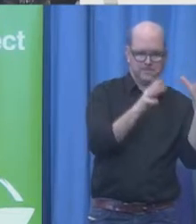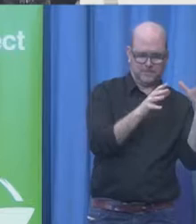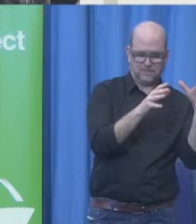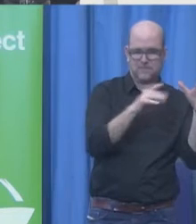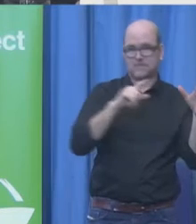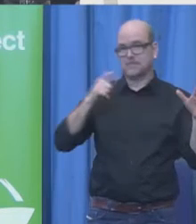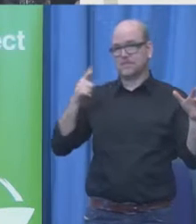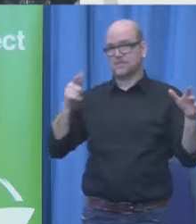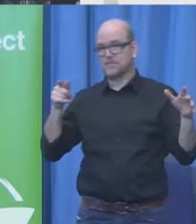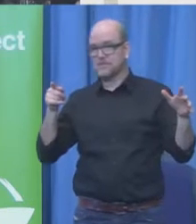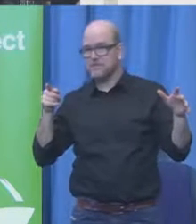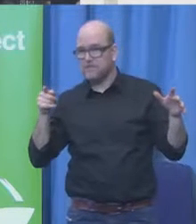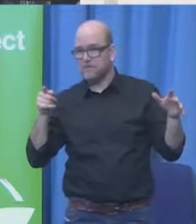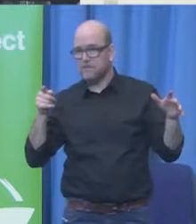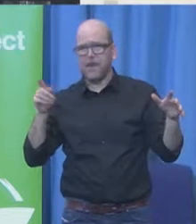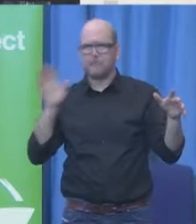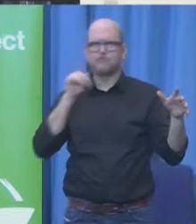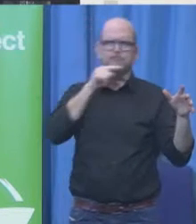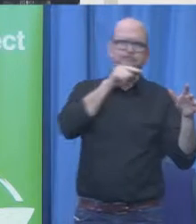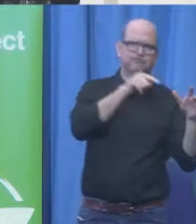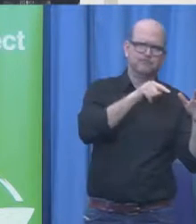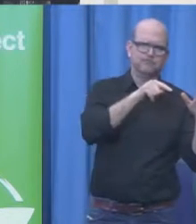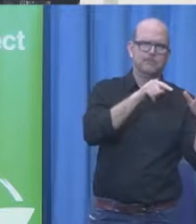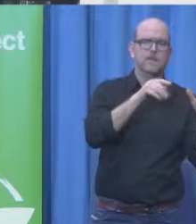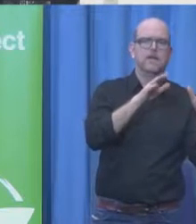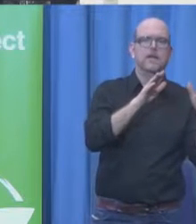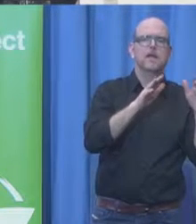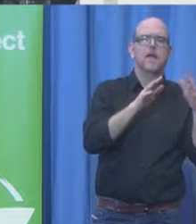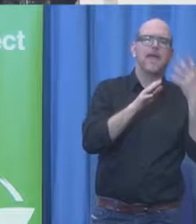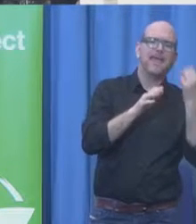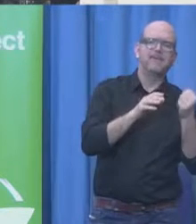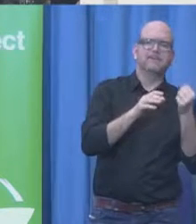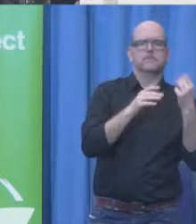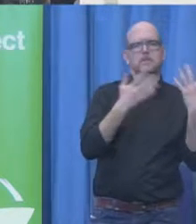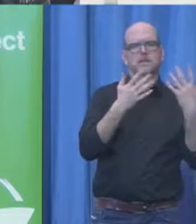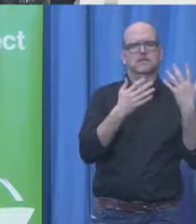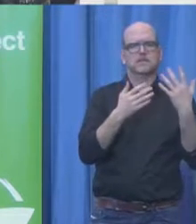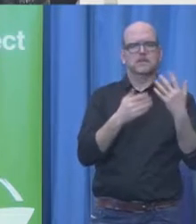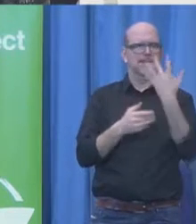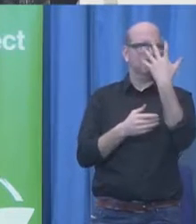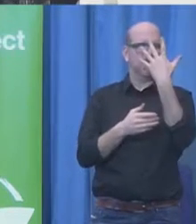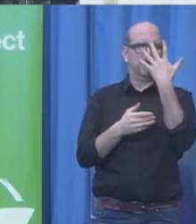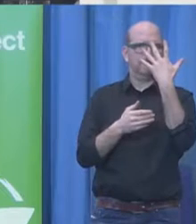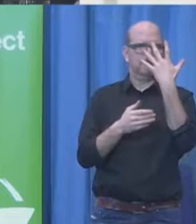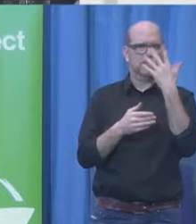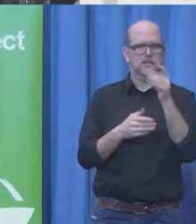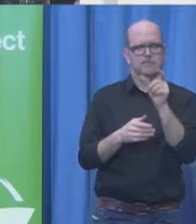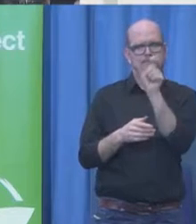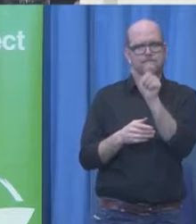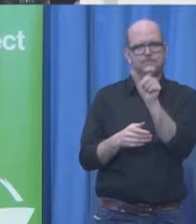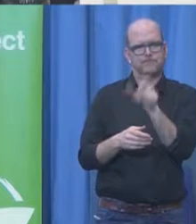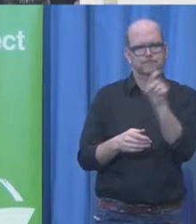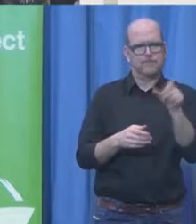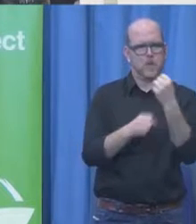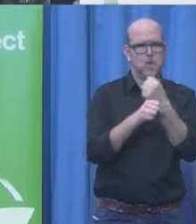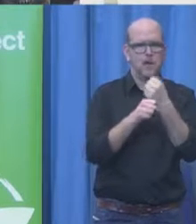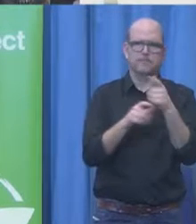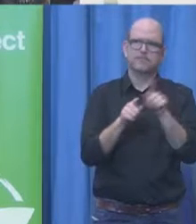either four-seaters or five-seaters. So it's extremely competitive. Somebody like me who has an obvious